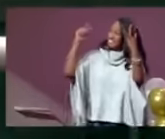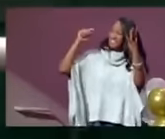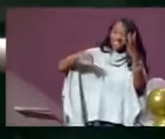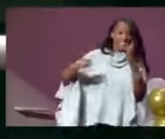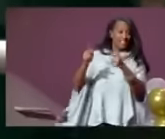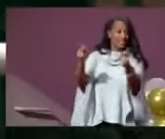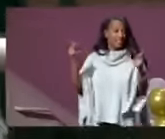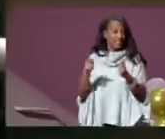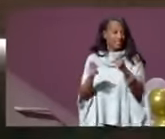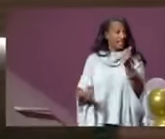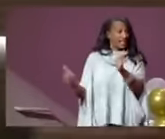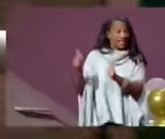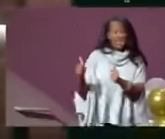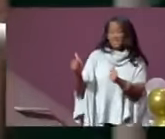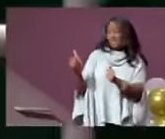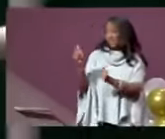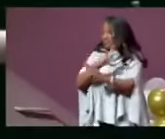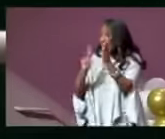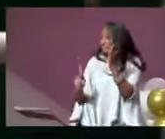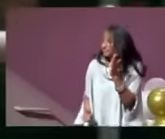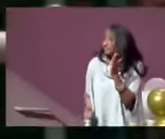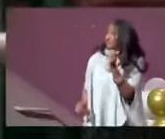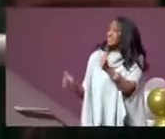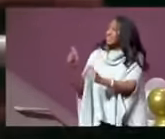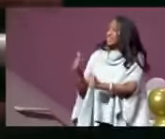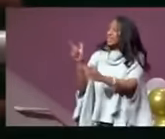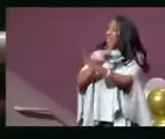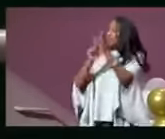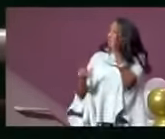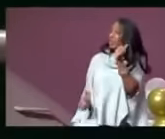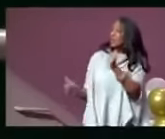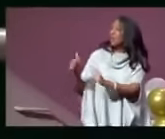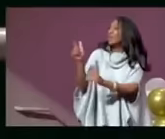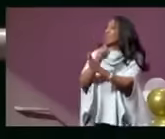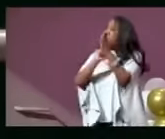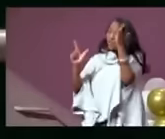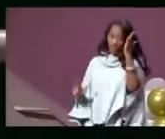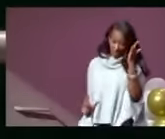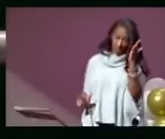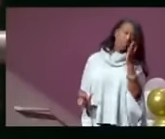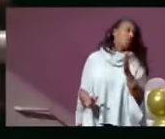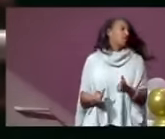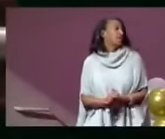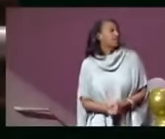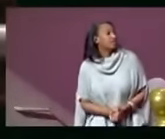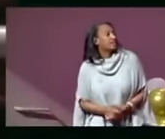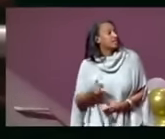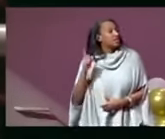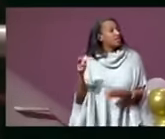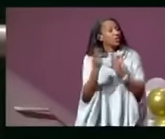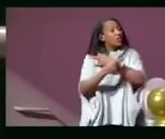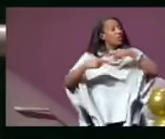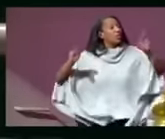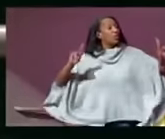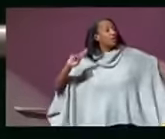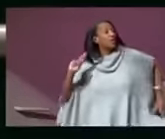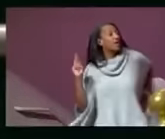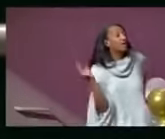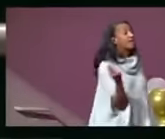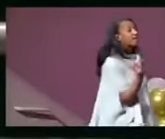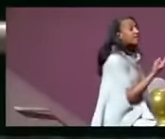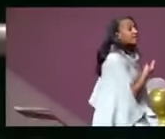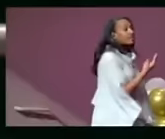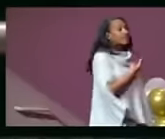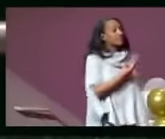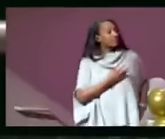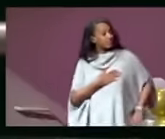kings, Lord of lords, the sacrificial lamb who came to redeem us. Is anybody